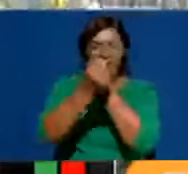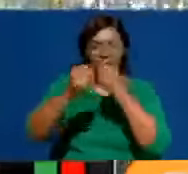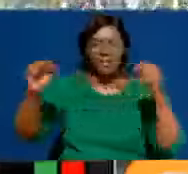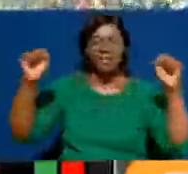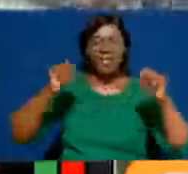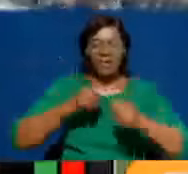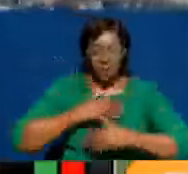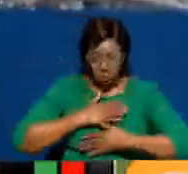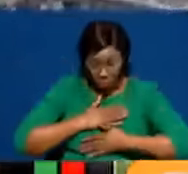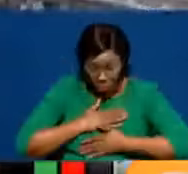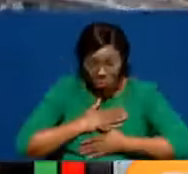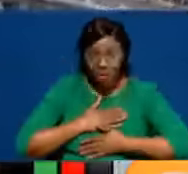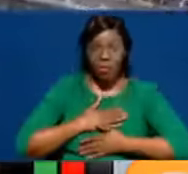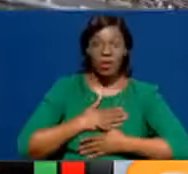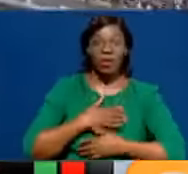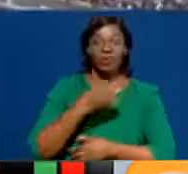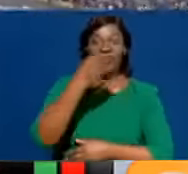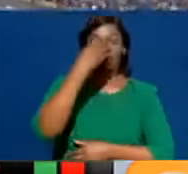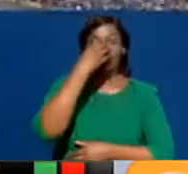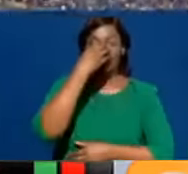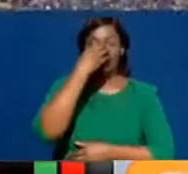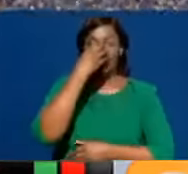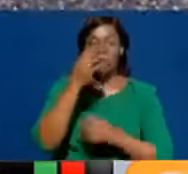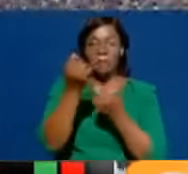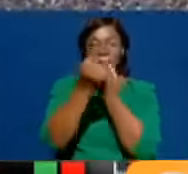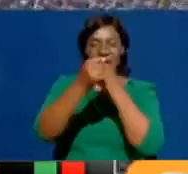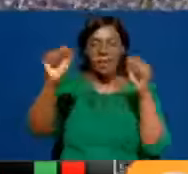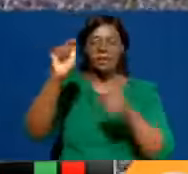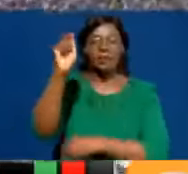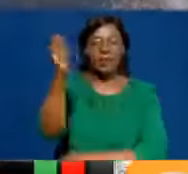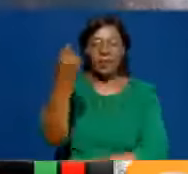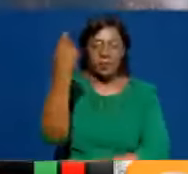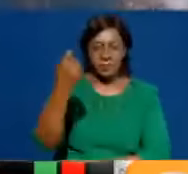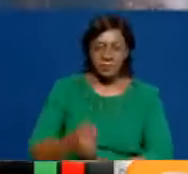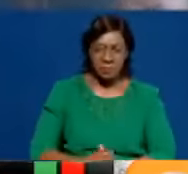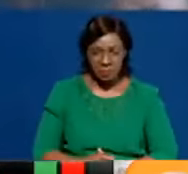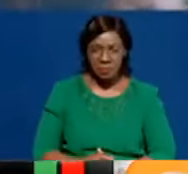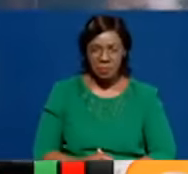Samoei Ruto, President of the Republic of Kenya.